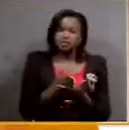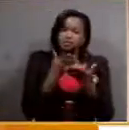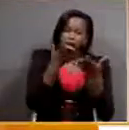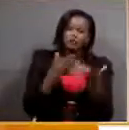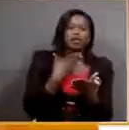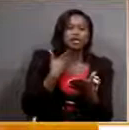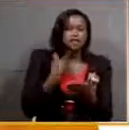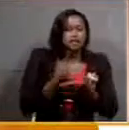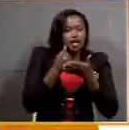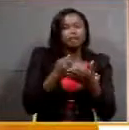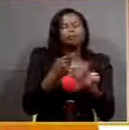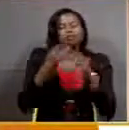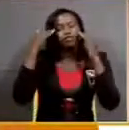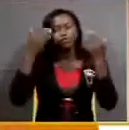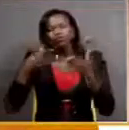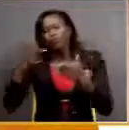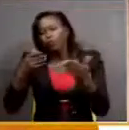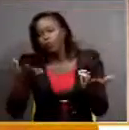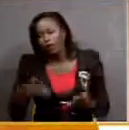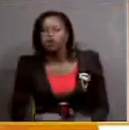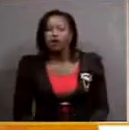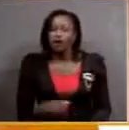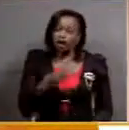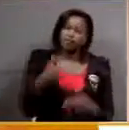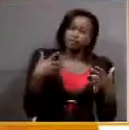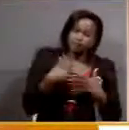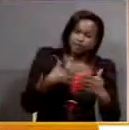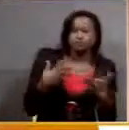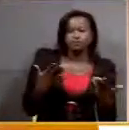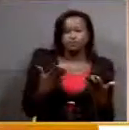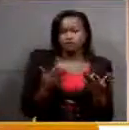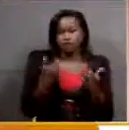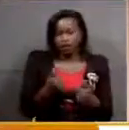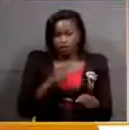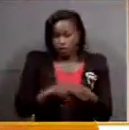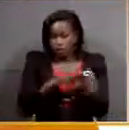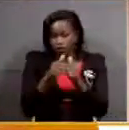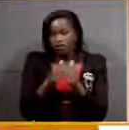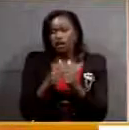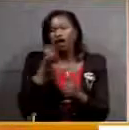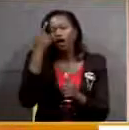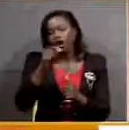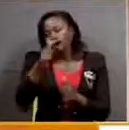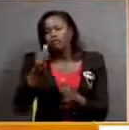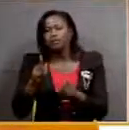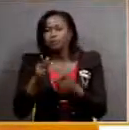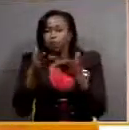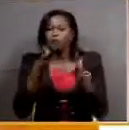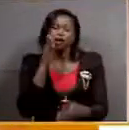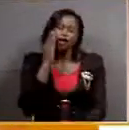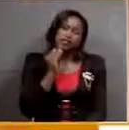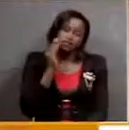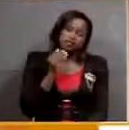but they do not know where to go. Others are just scared. So when you bring them together and they realize there are other people who are experiencing the same things